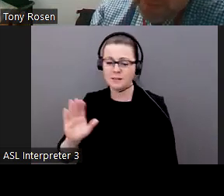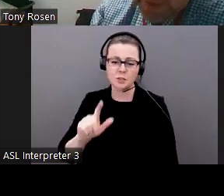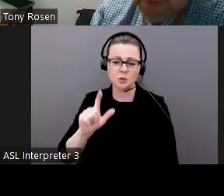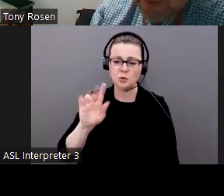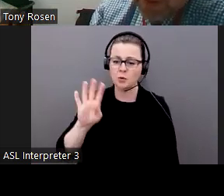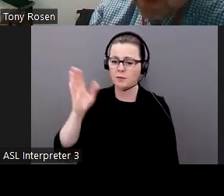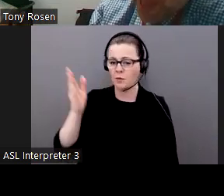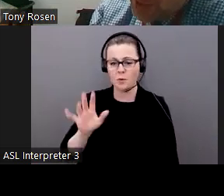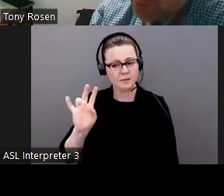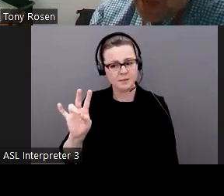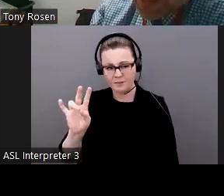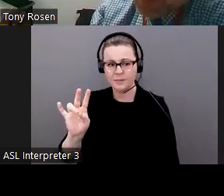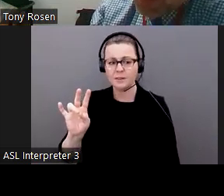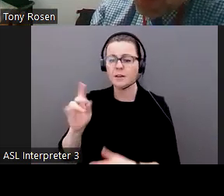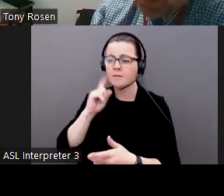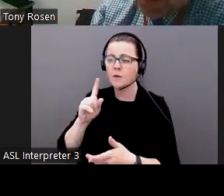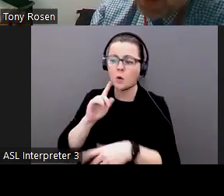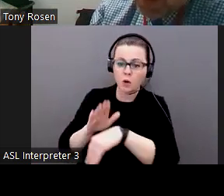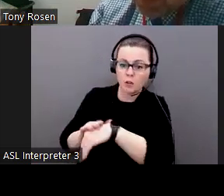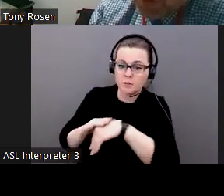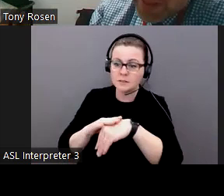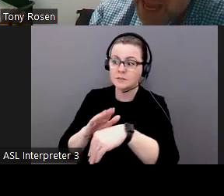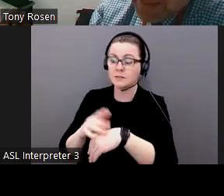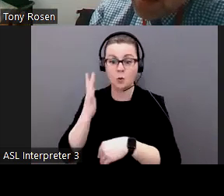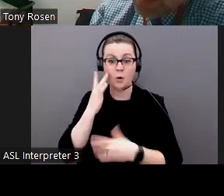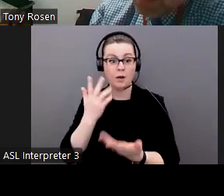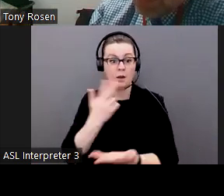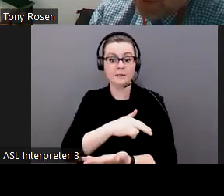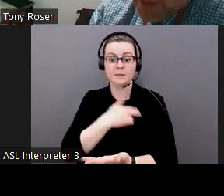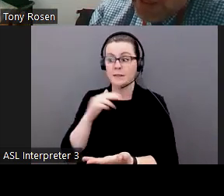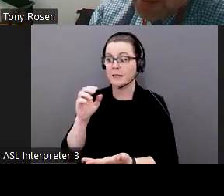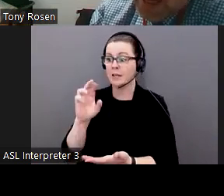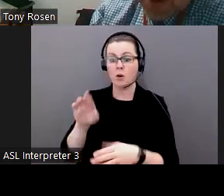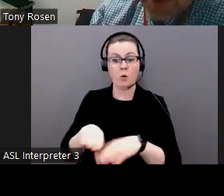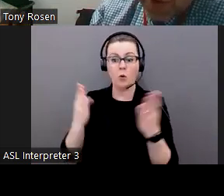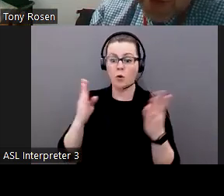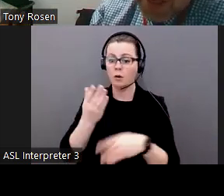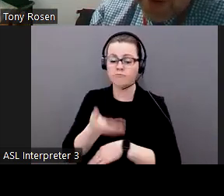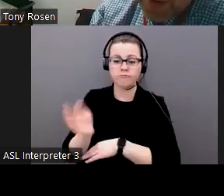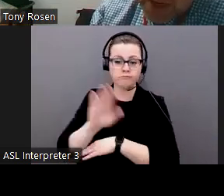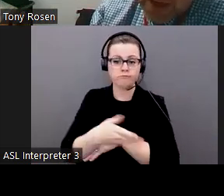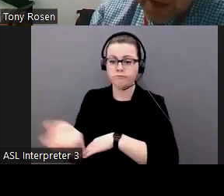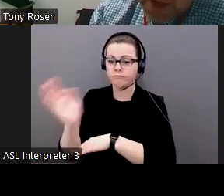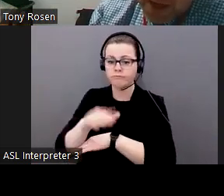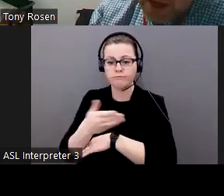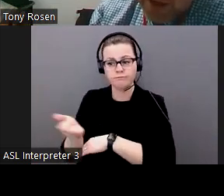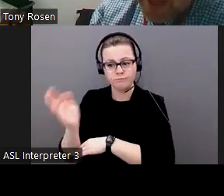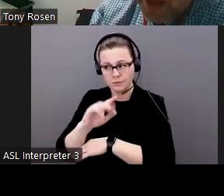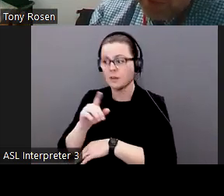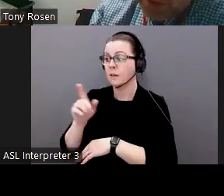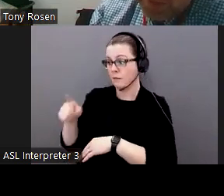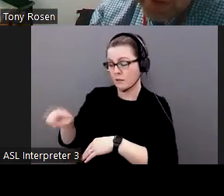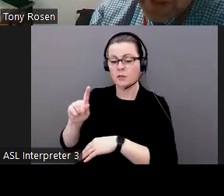ER is open. That's when the hospital is open, to assess, treat, and ensure the safety